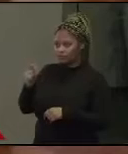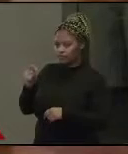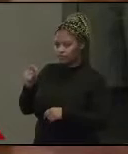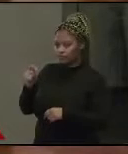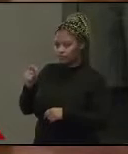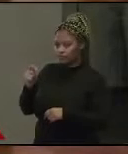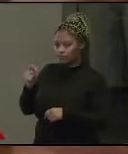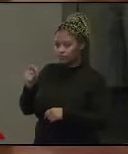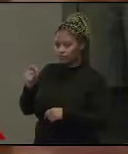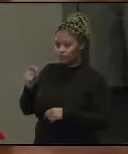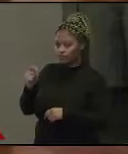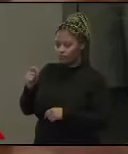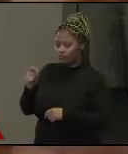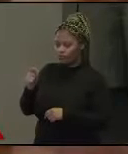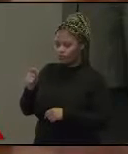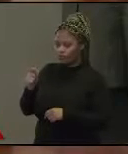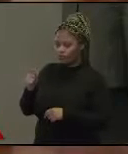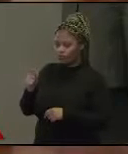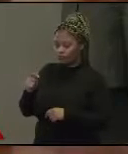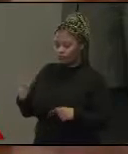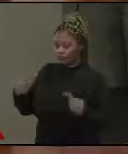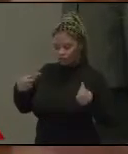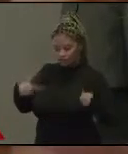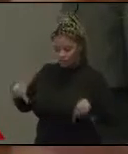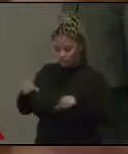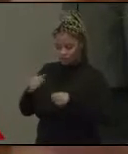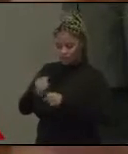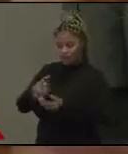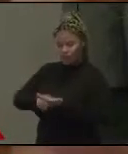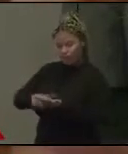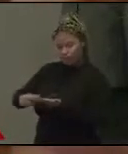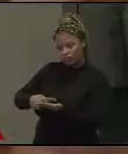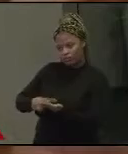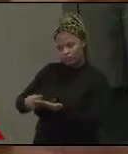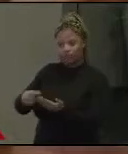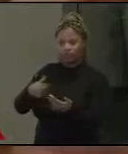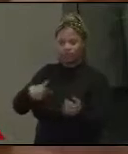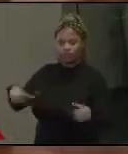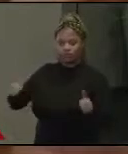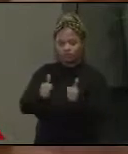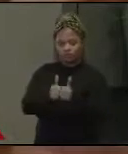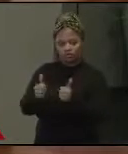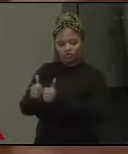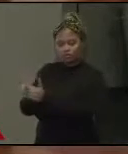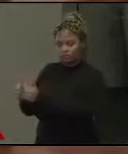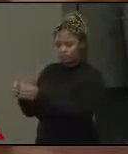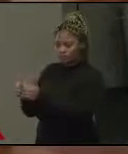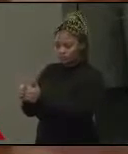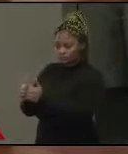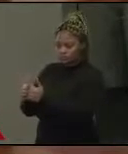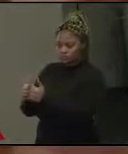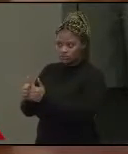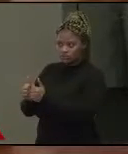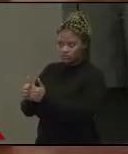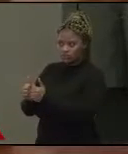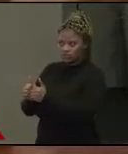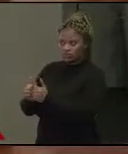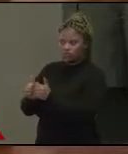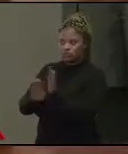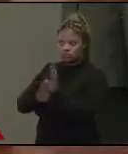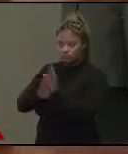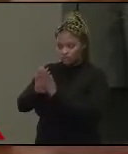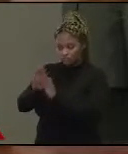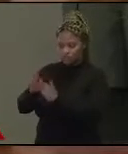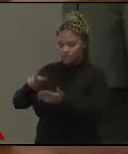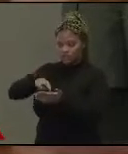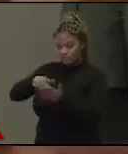stakeholder engagement, we undertook to engage our stakeholders to synchronize planning of human settlements in the province. We view